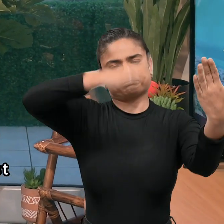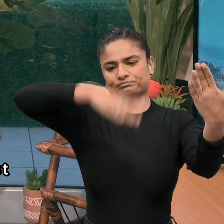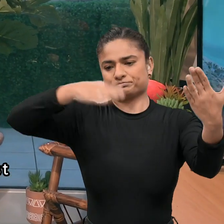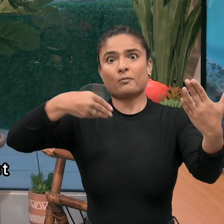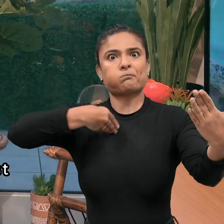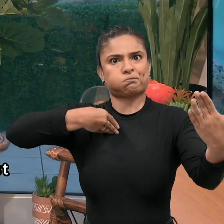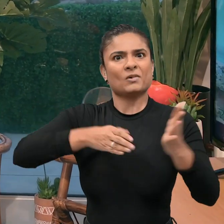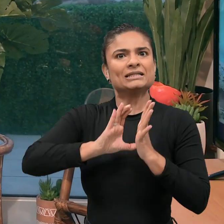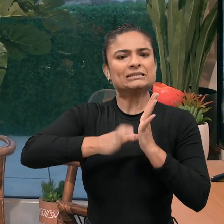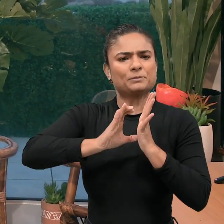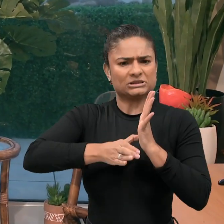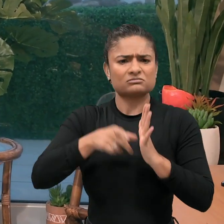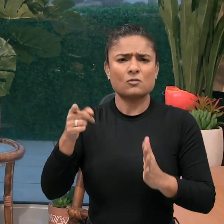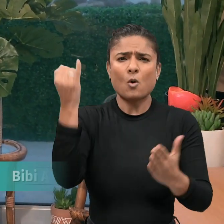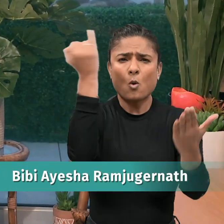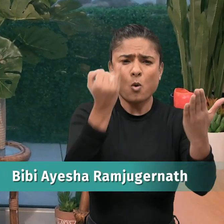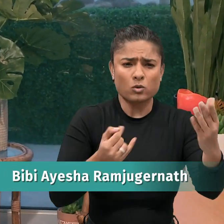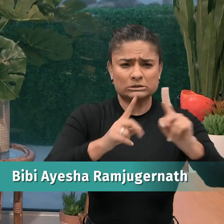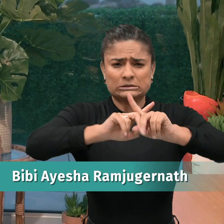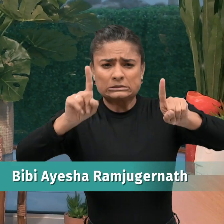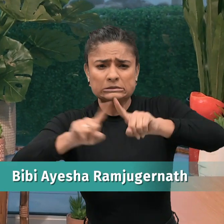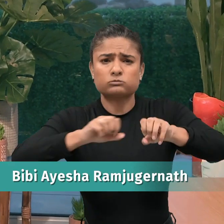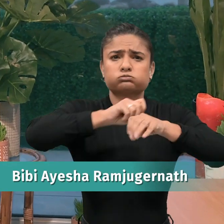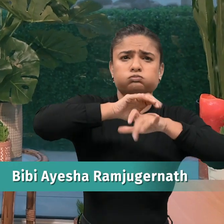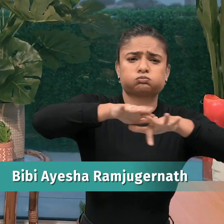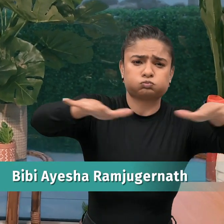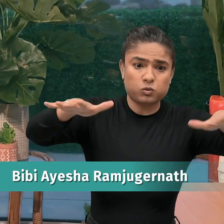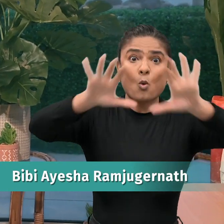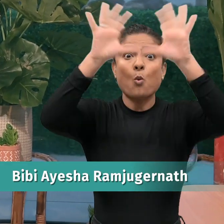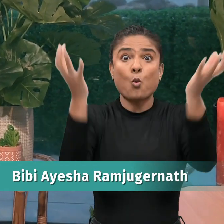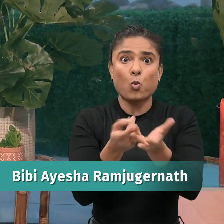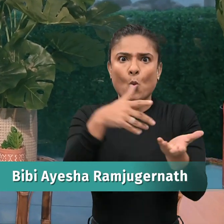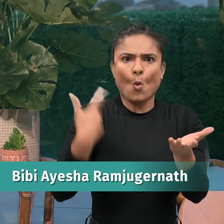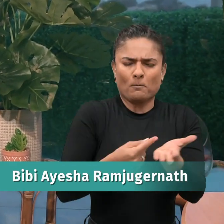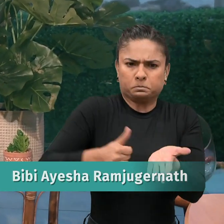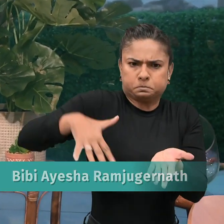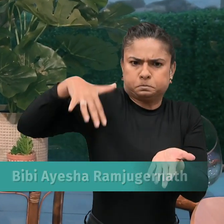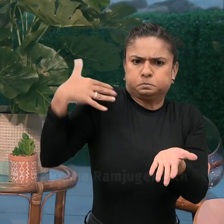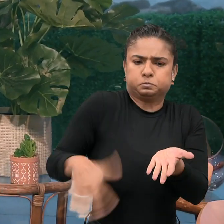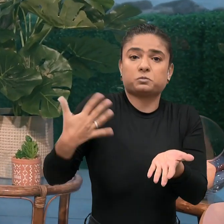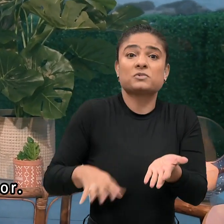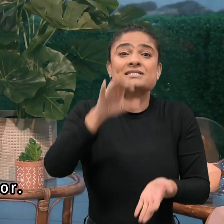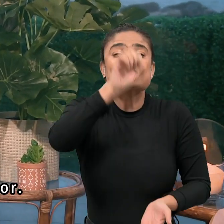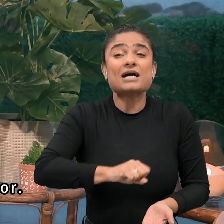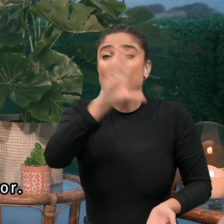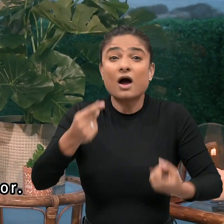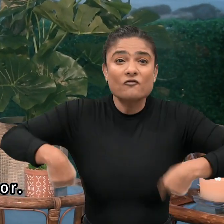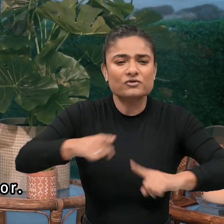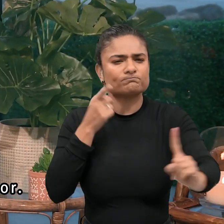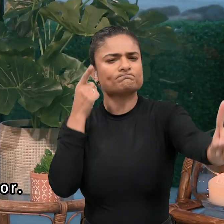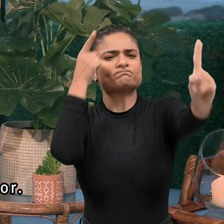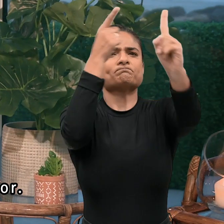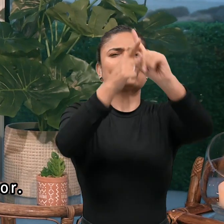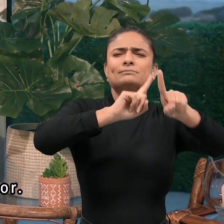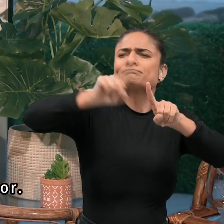painters with a disability, whose artwork was informed by her lived experience and is worth millions. South Africa